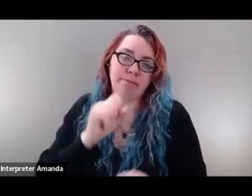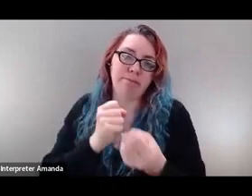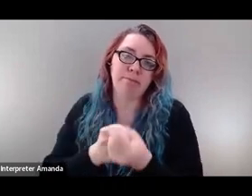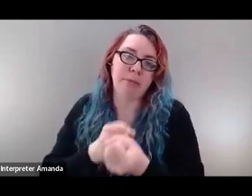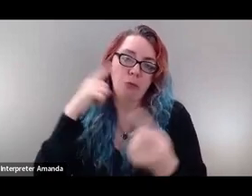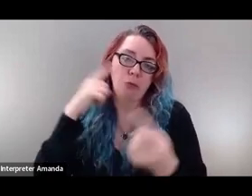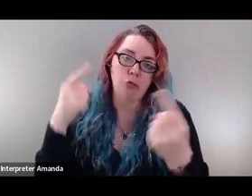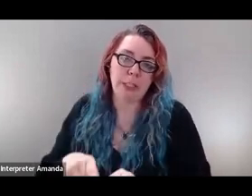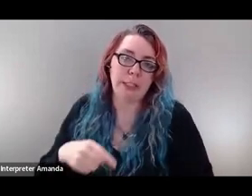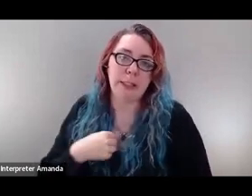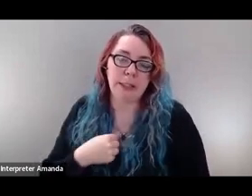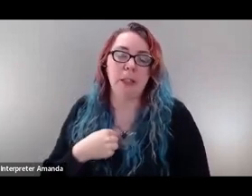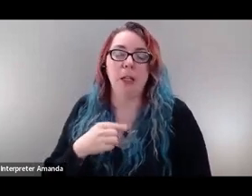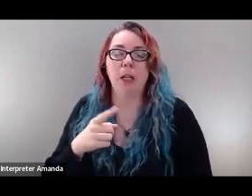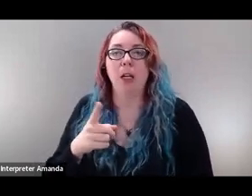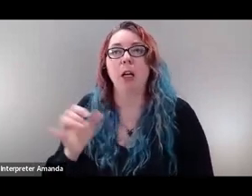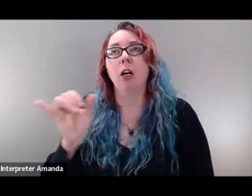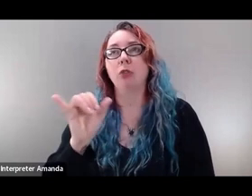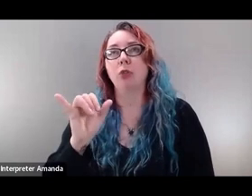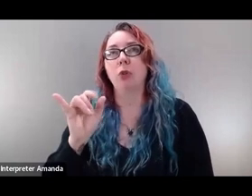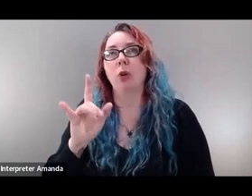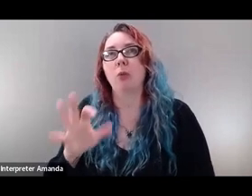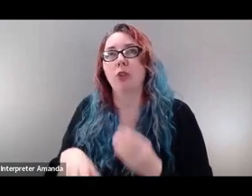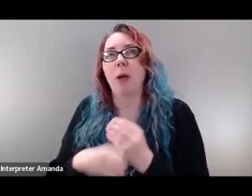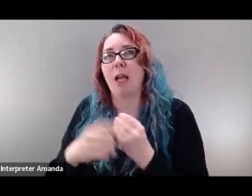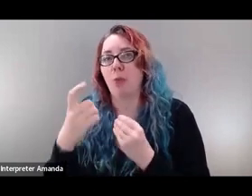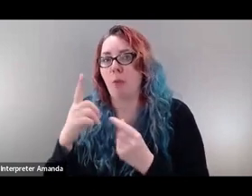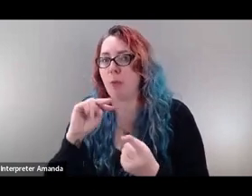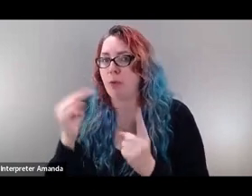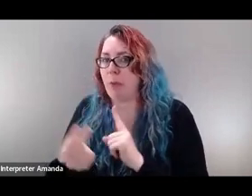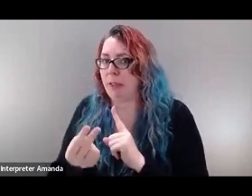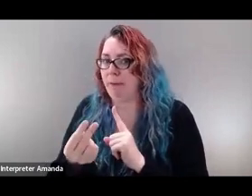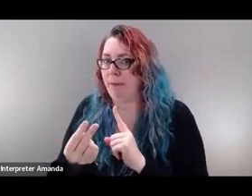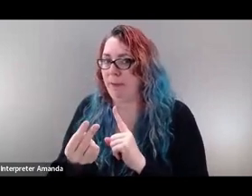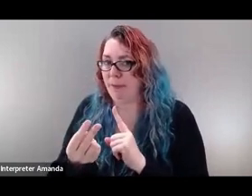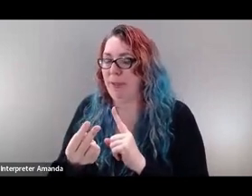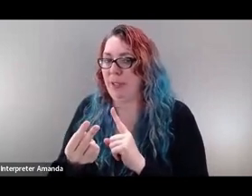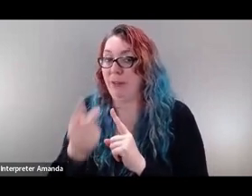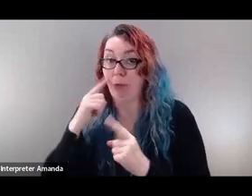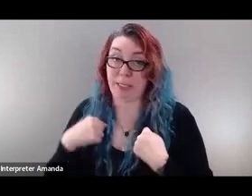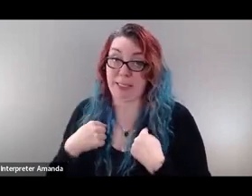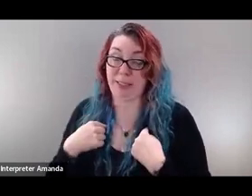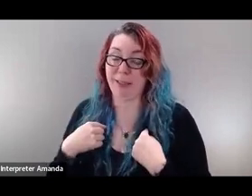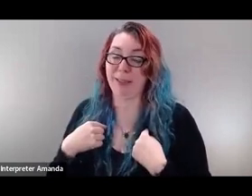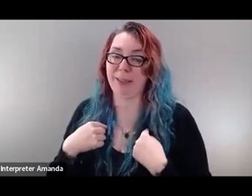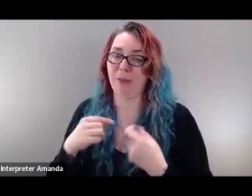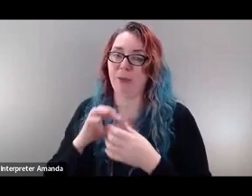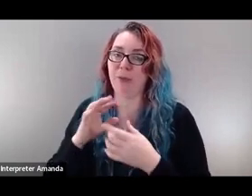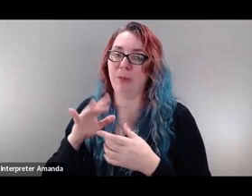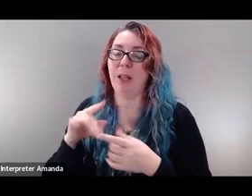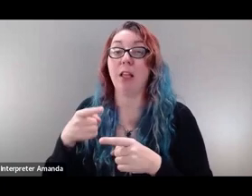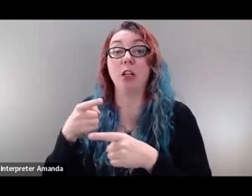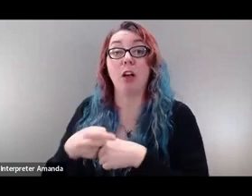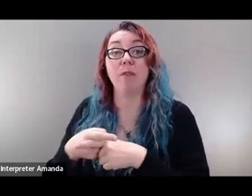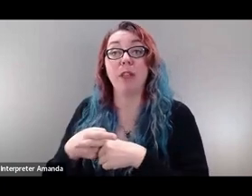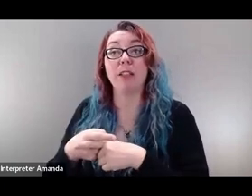I think also there's another perspective on conflict that that's important to me, which is that conflict is